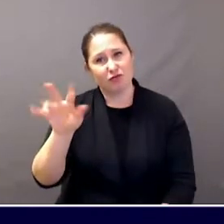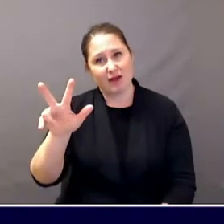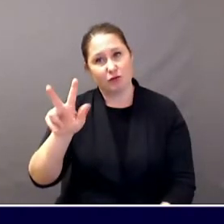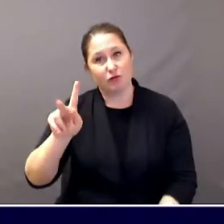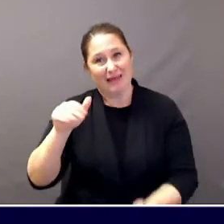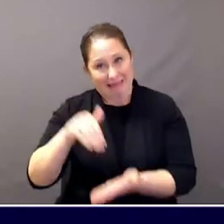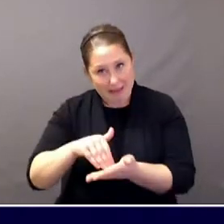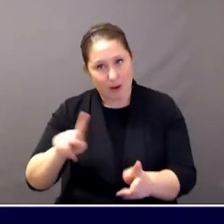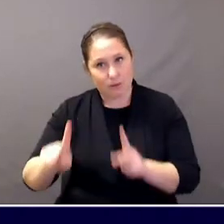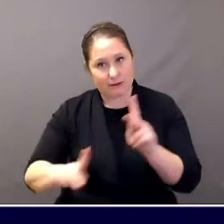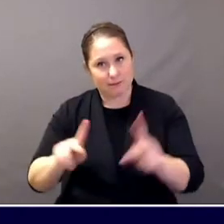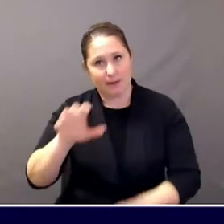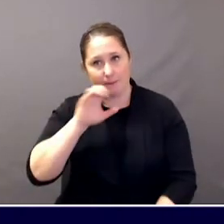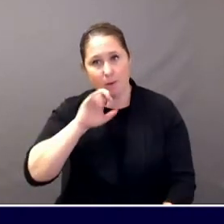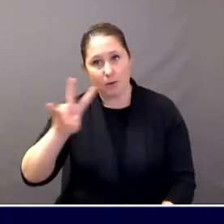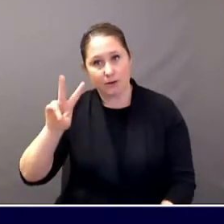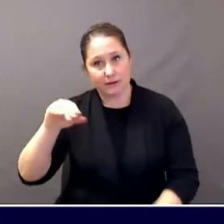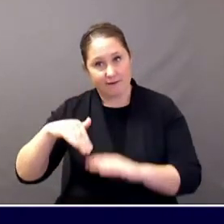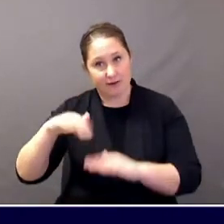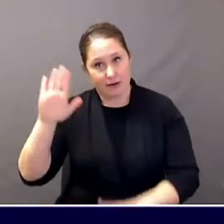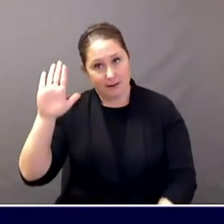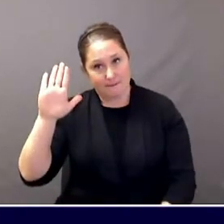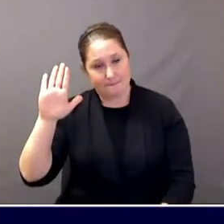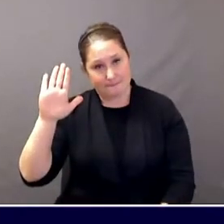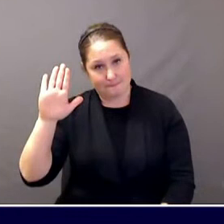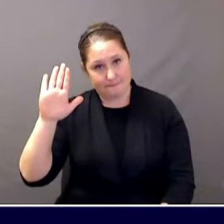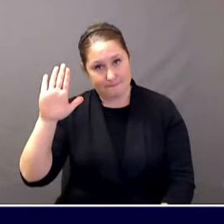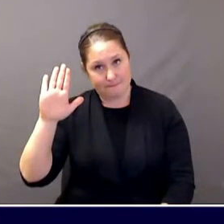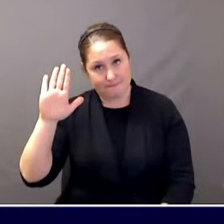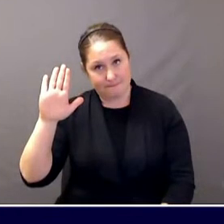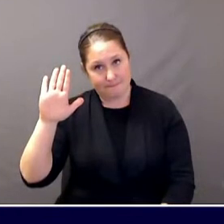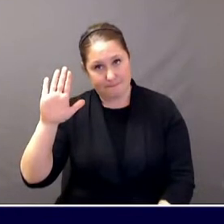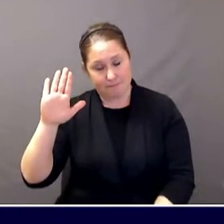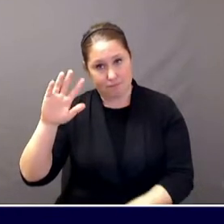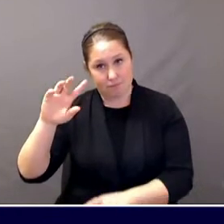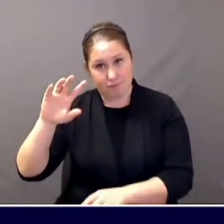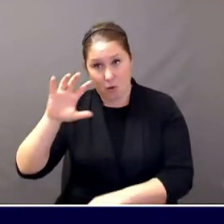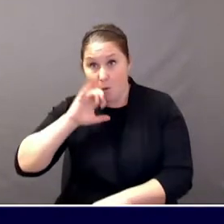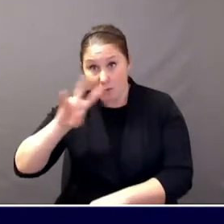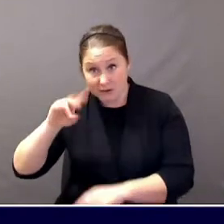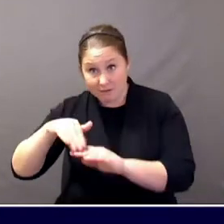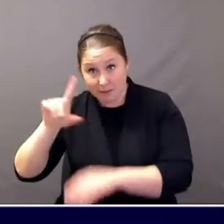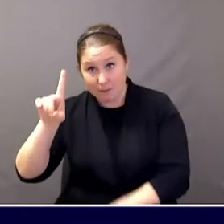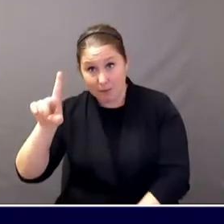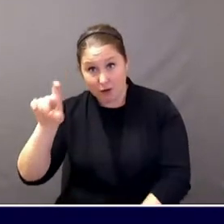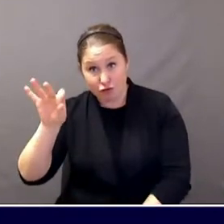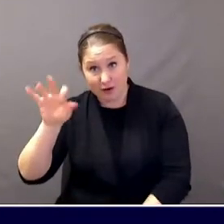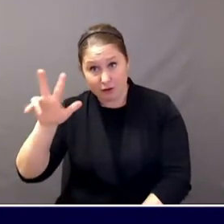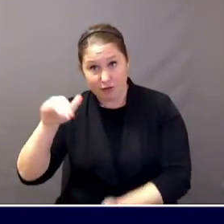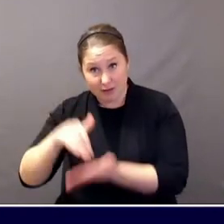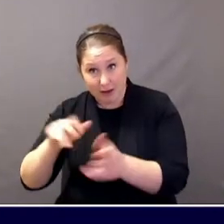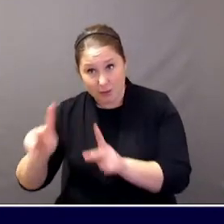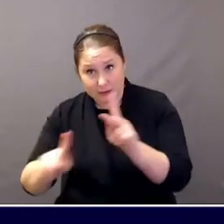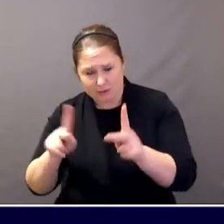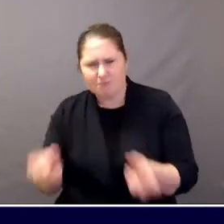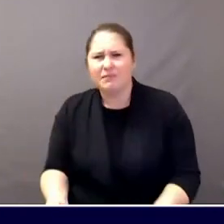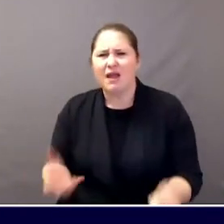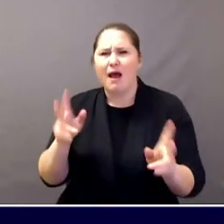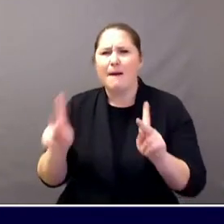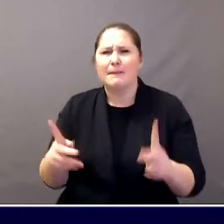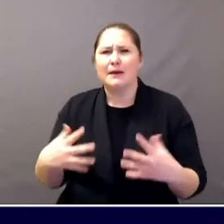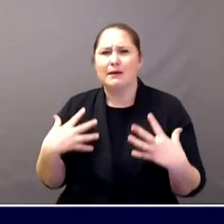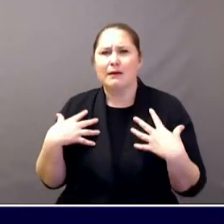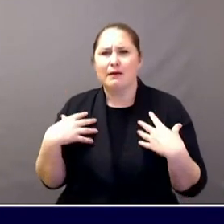older. Is that separate from the people with high-risk medical conditions? How many people do you think that might be? And can you give us some indication of